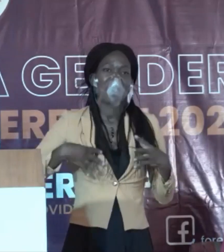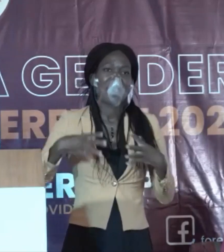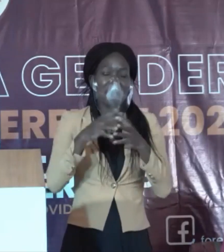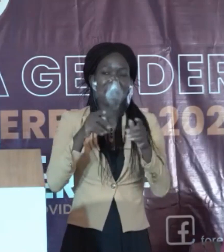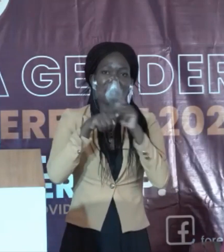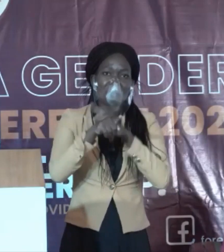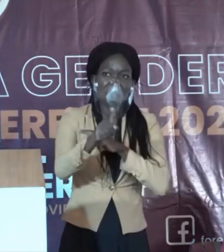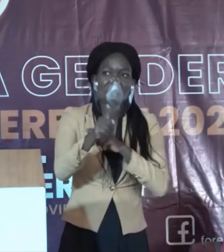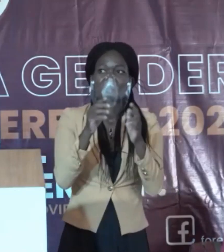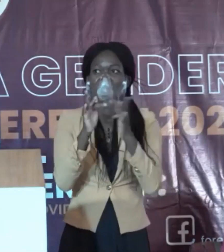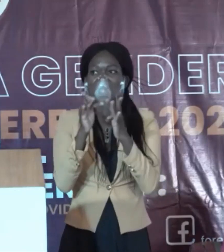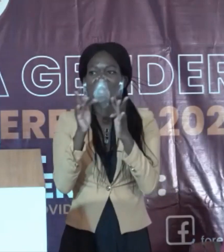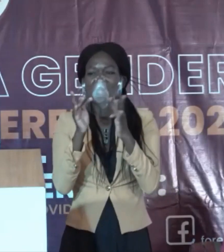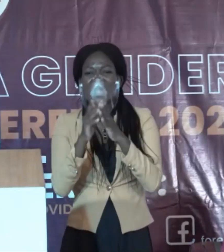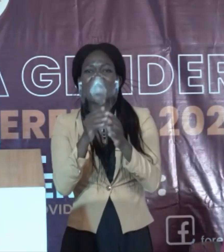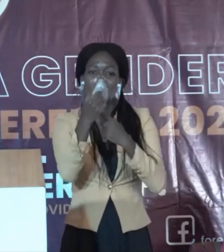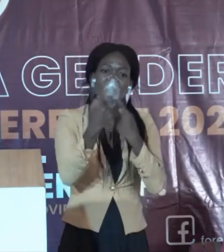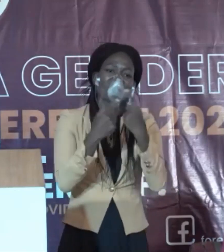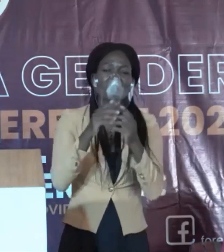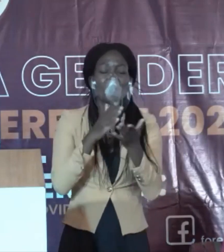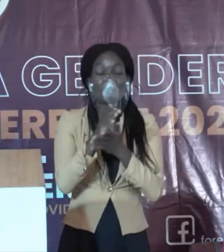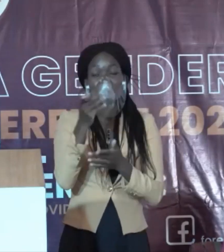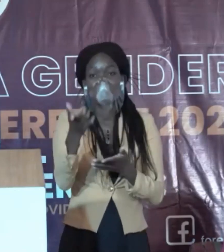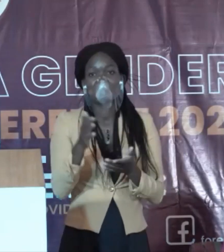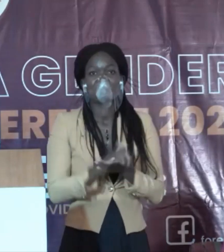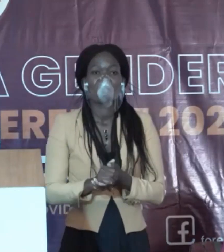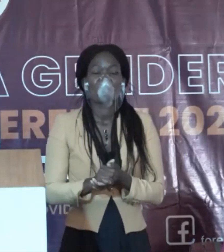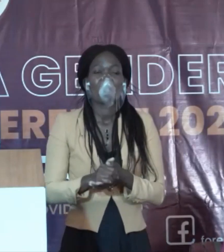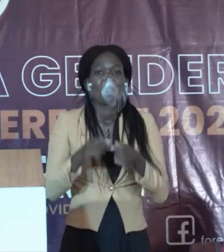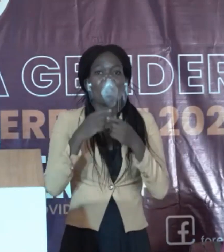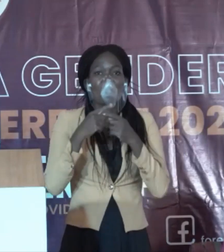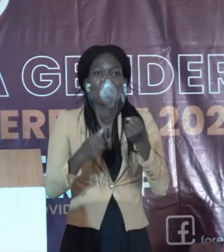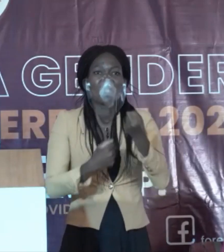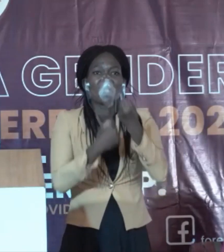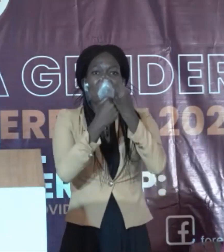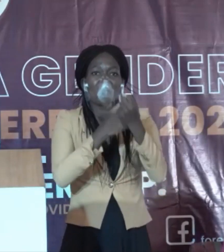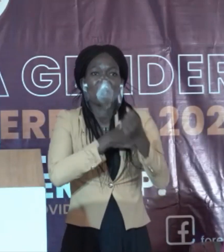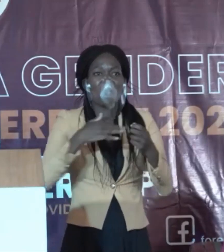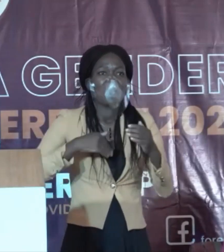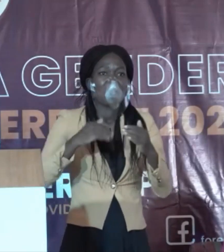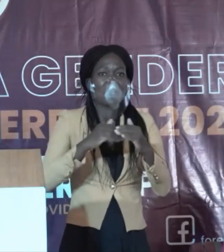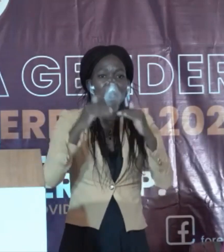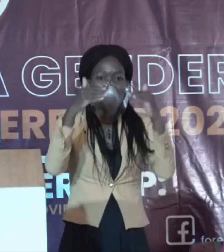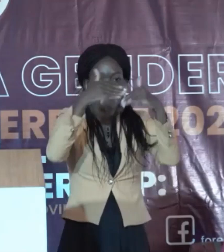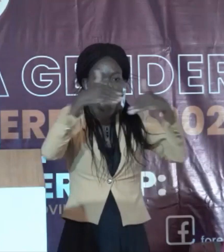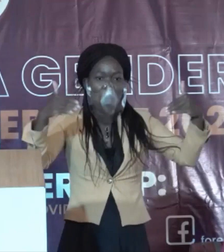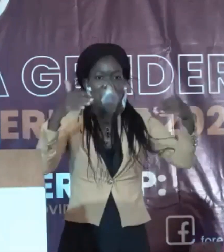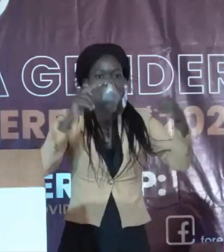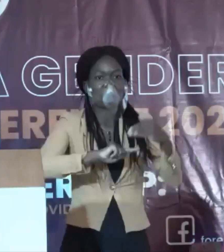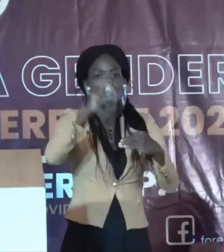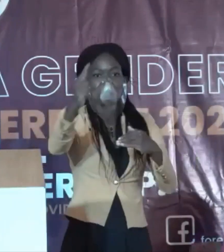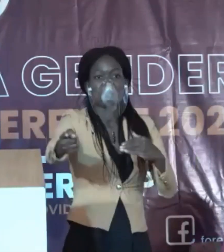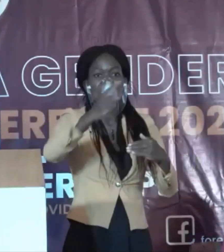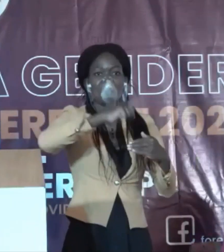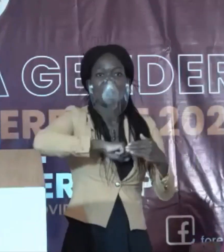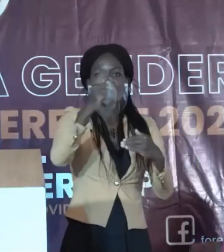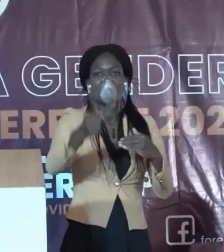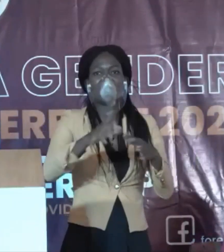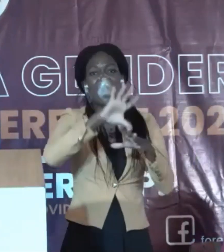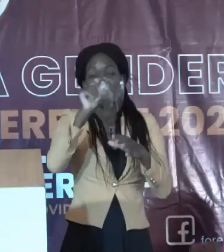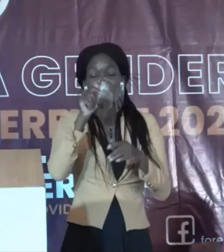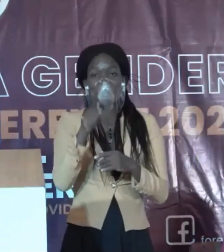vulnerable businesses. Support for women cross-border traders in Africa comes and involves